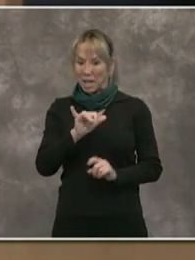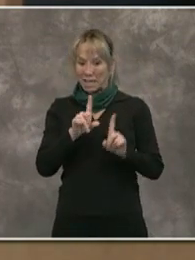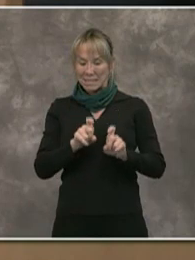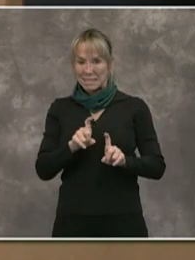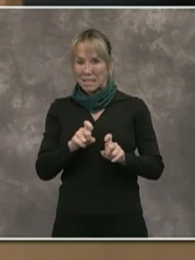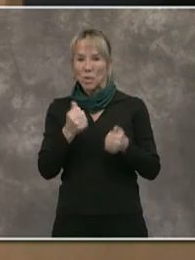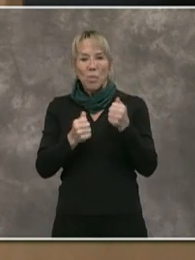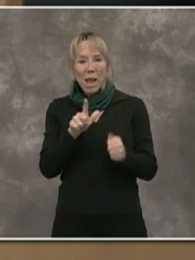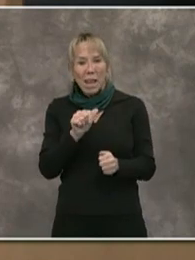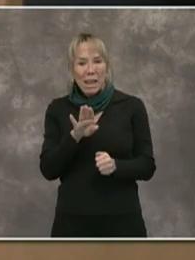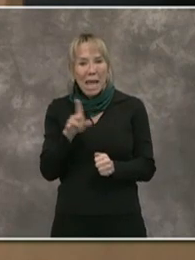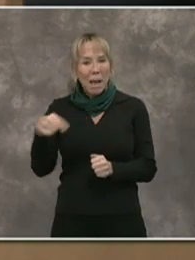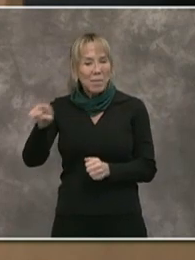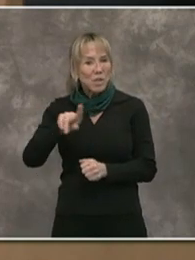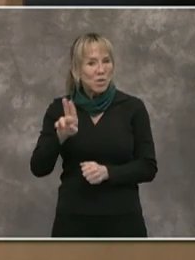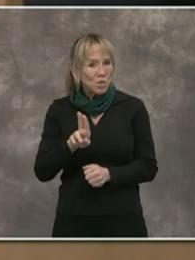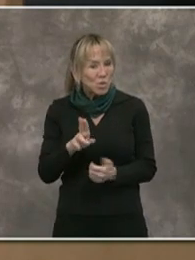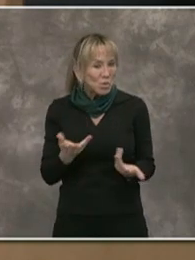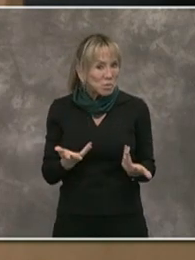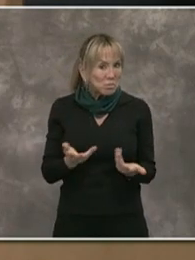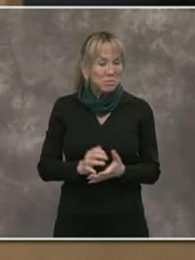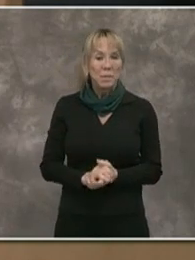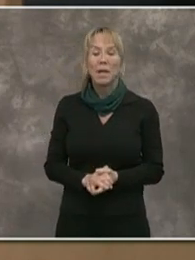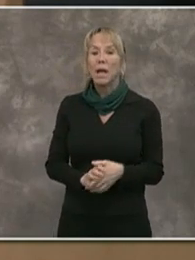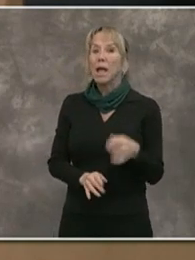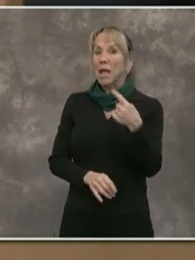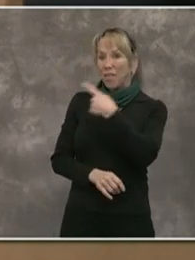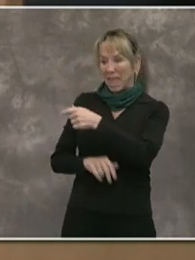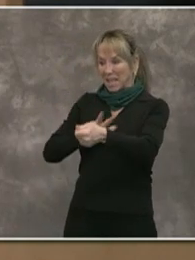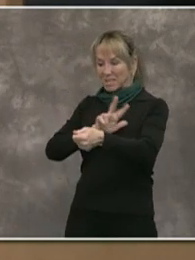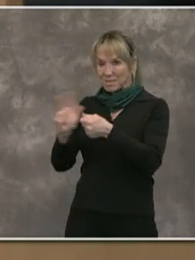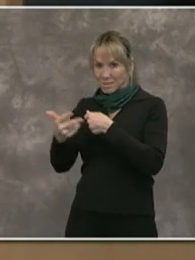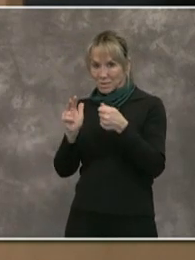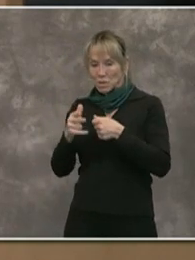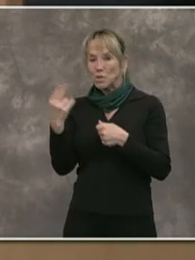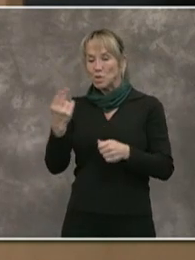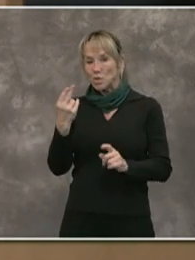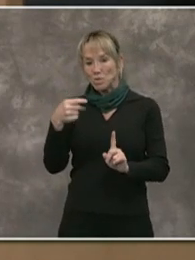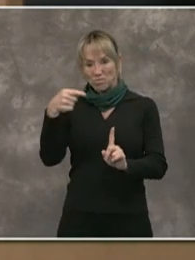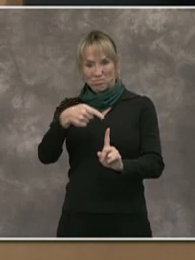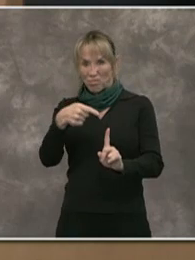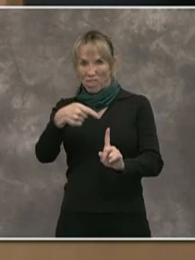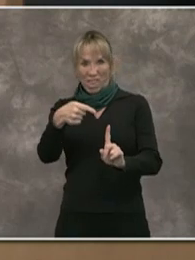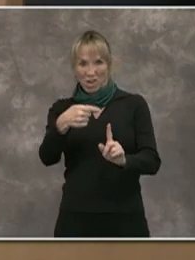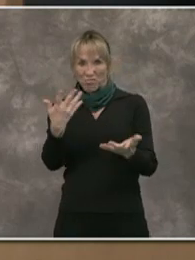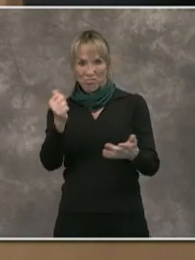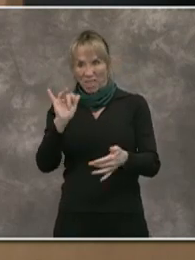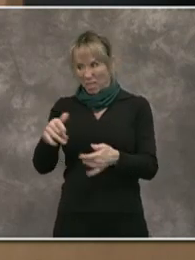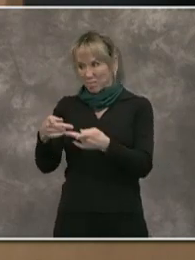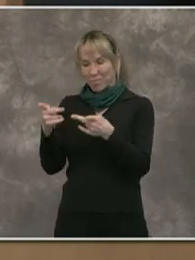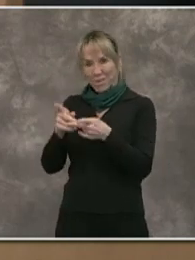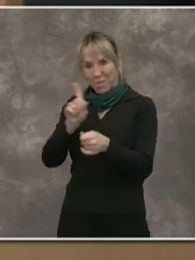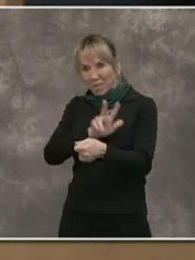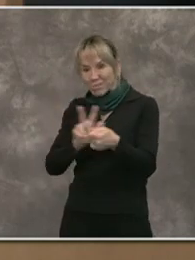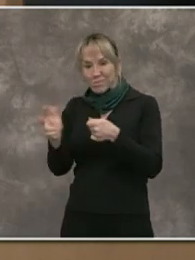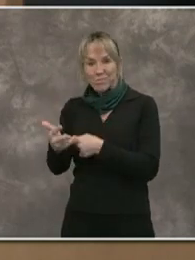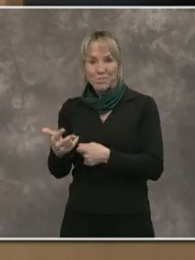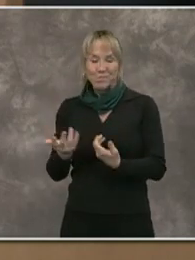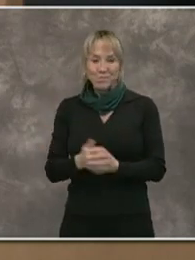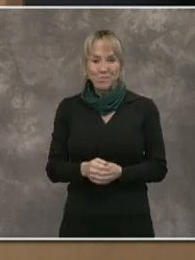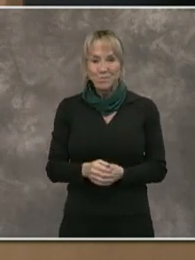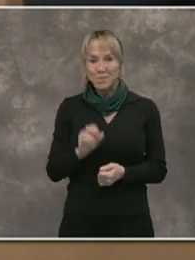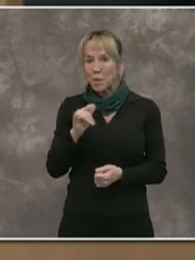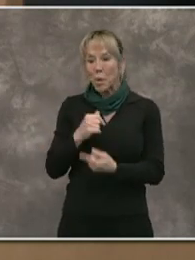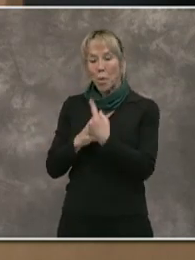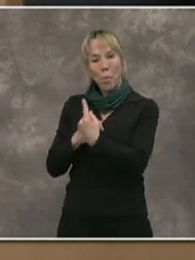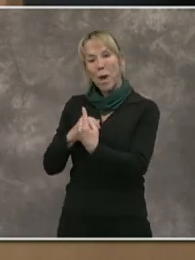located? Well, the antibody test they're using as a point-of-care test at the site. So again, there is only